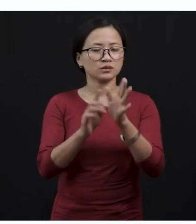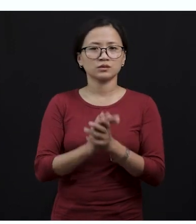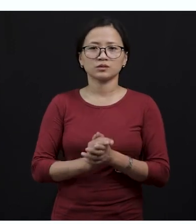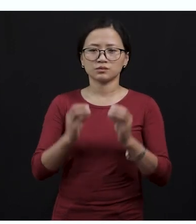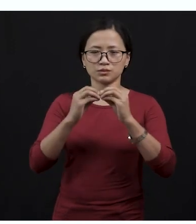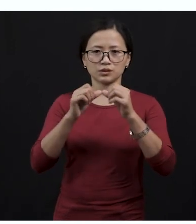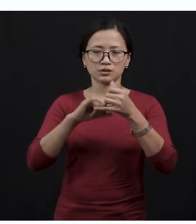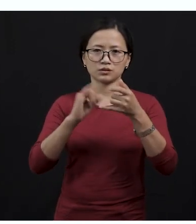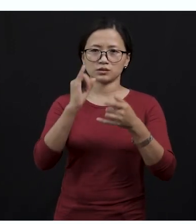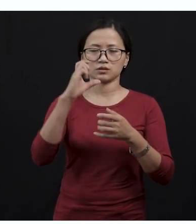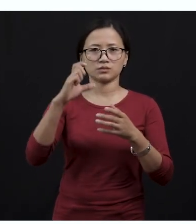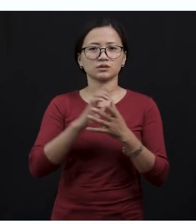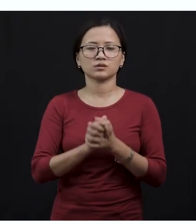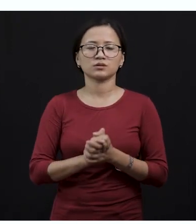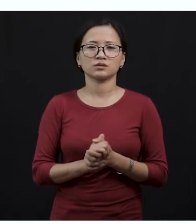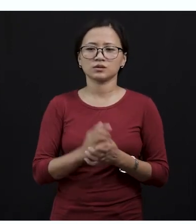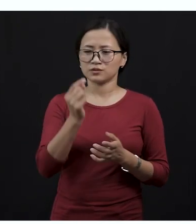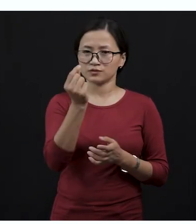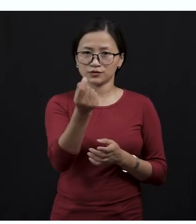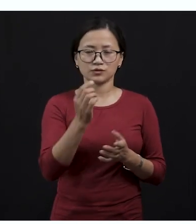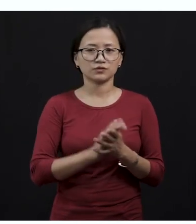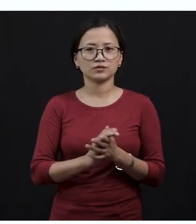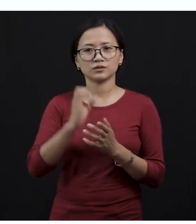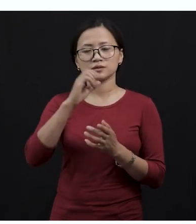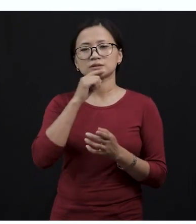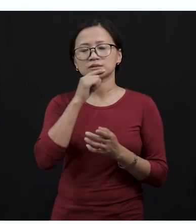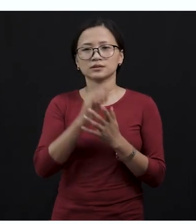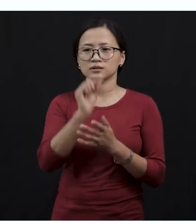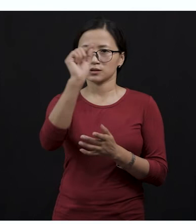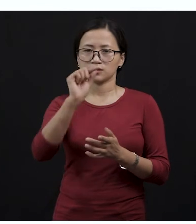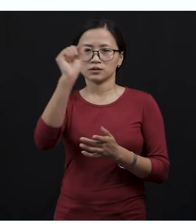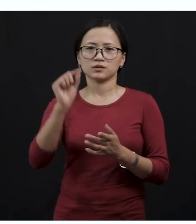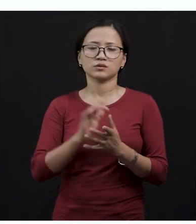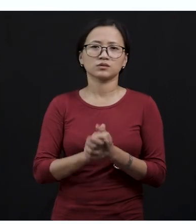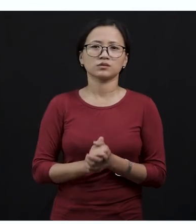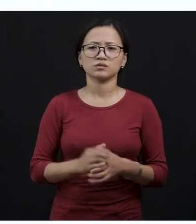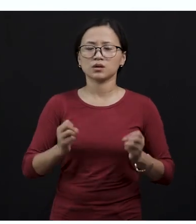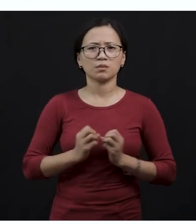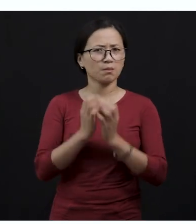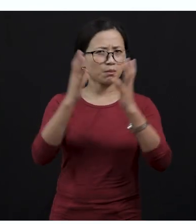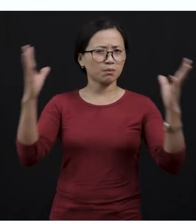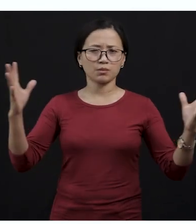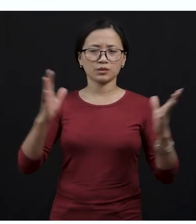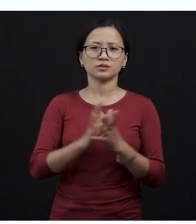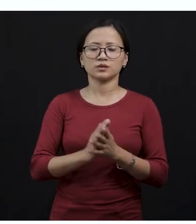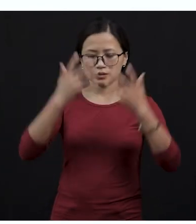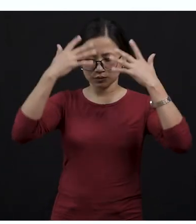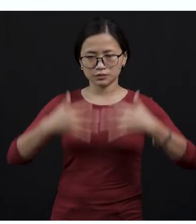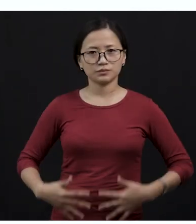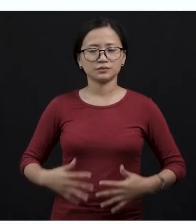basic picture of a single or some few cells, okay? Or else there are millions of all this in our